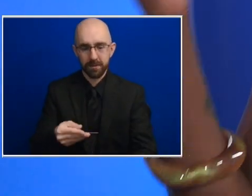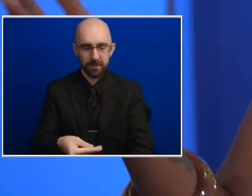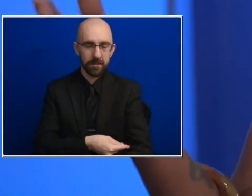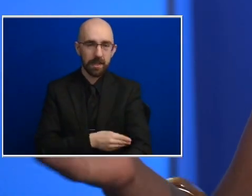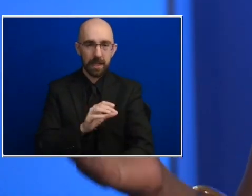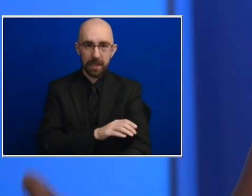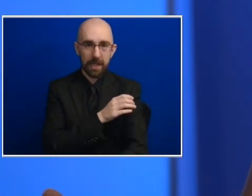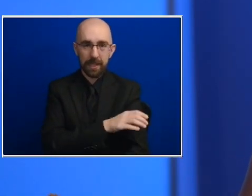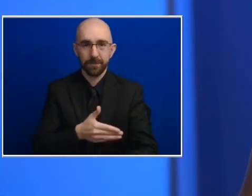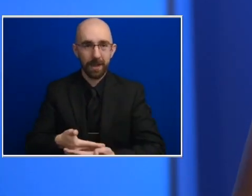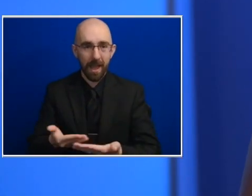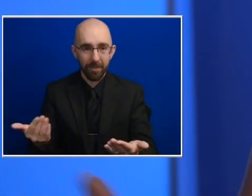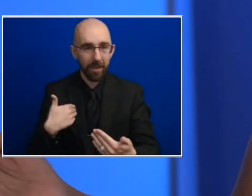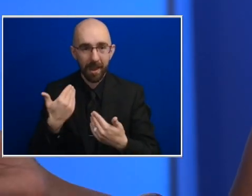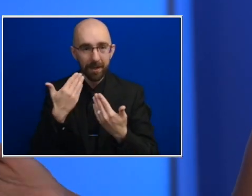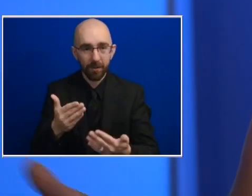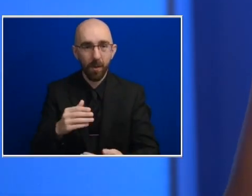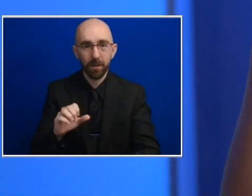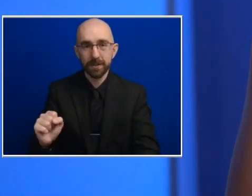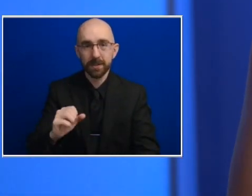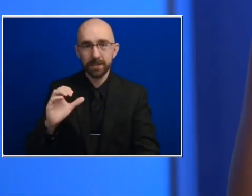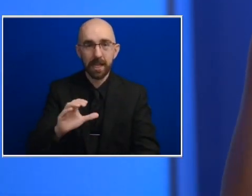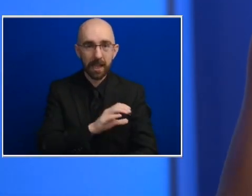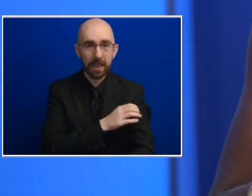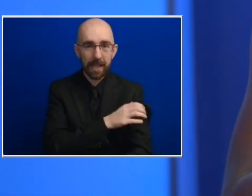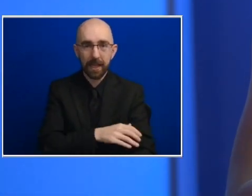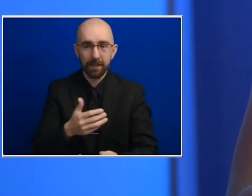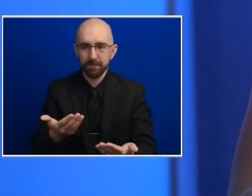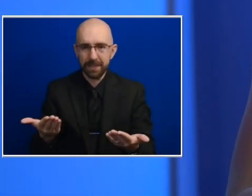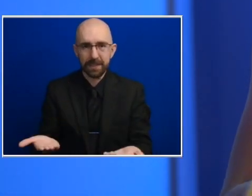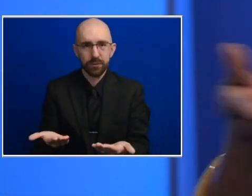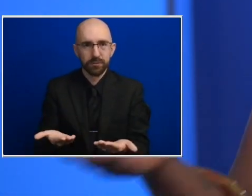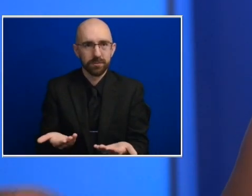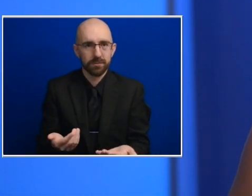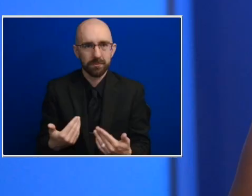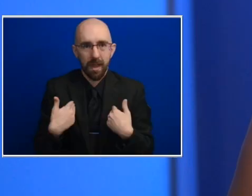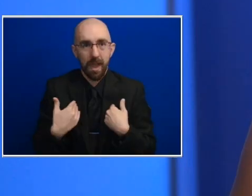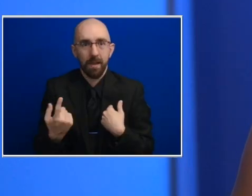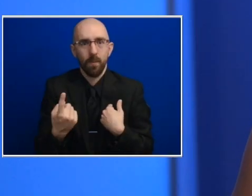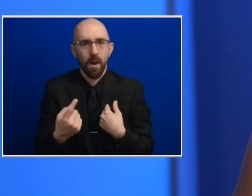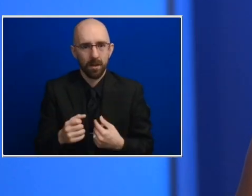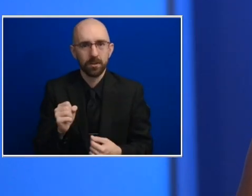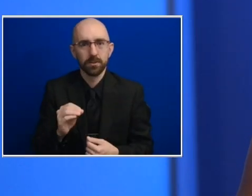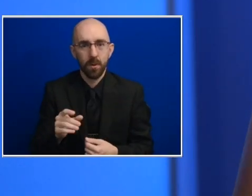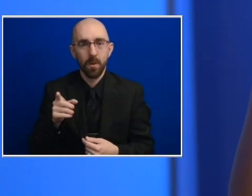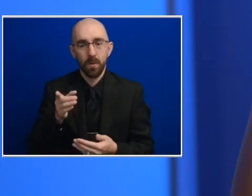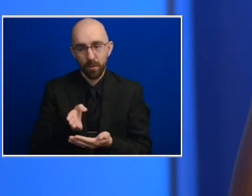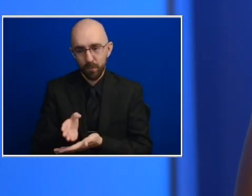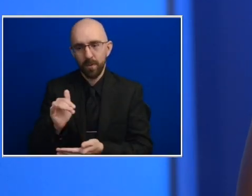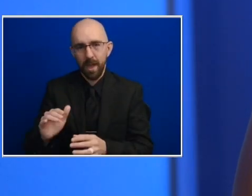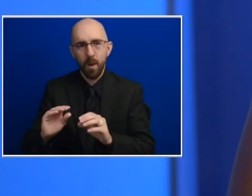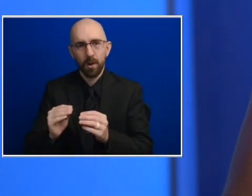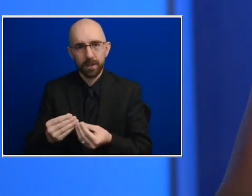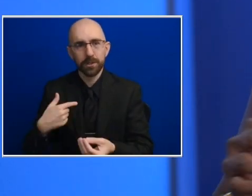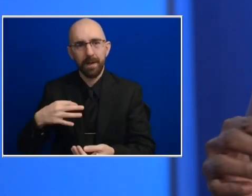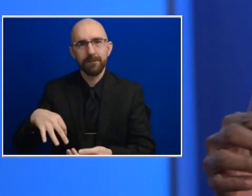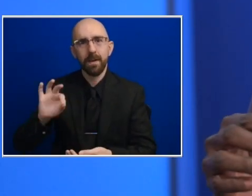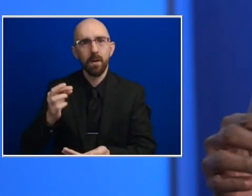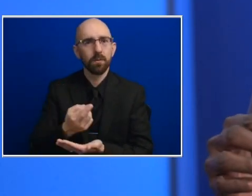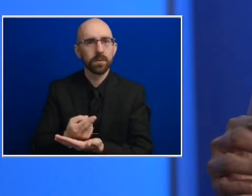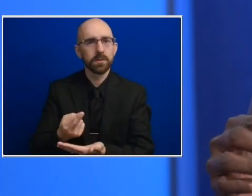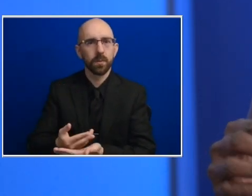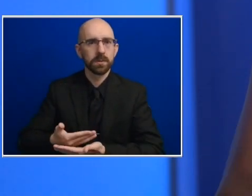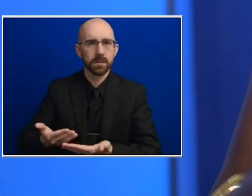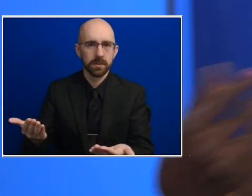was a sickle cell clinic that existed. So through this organization, I was able to find those types of resources.